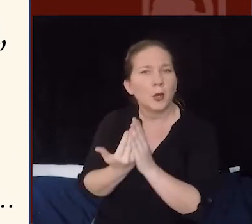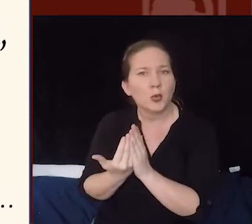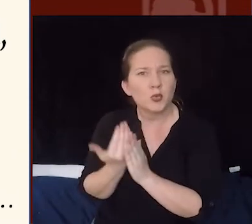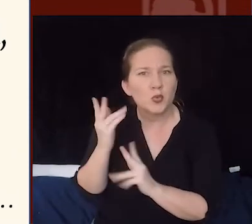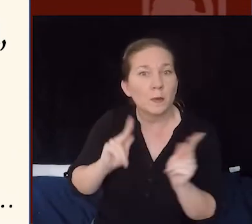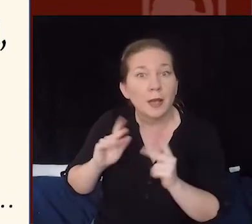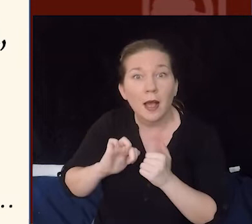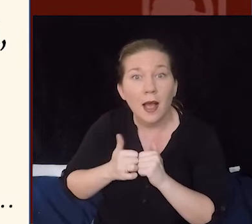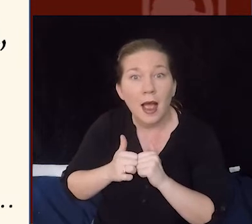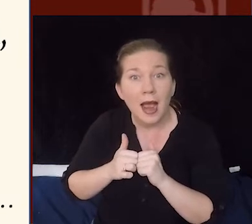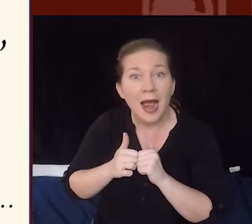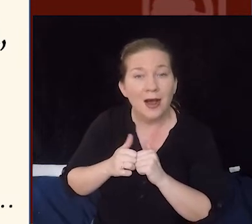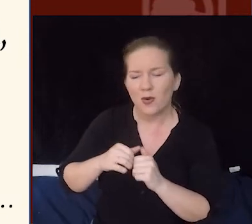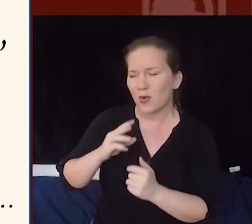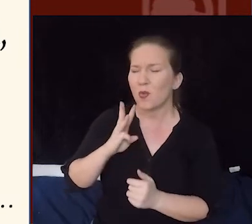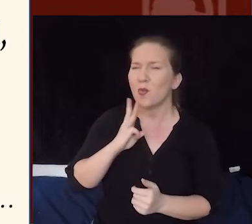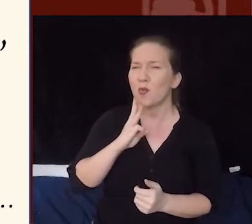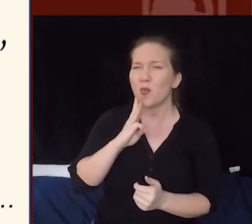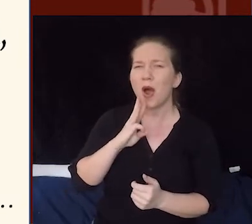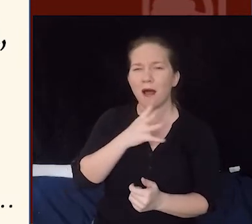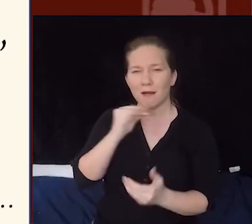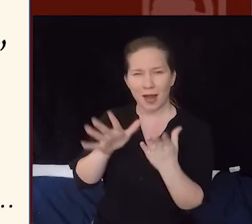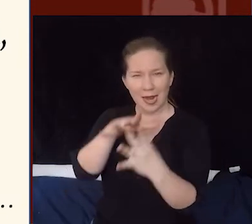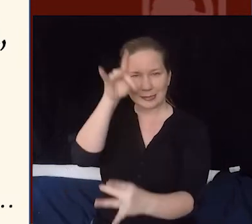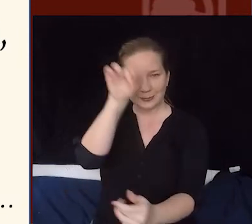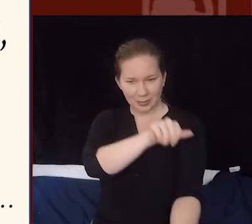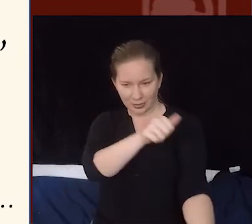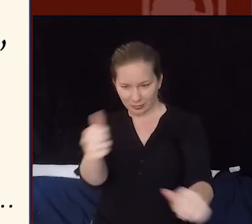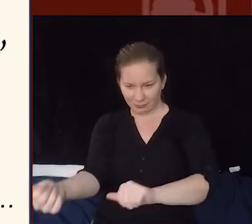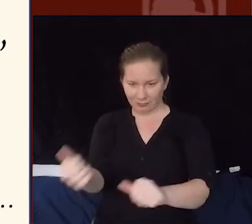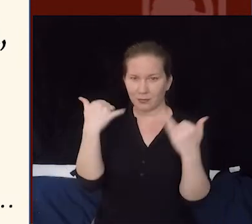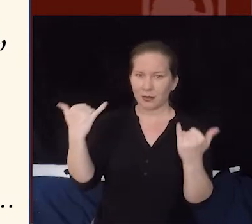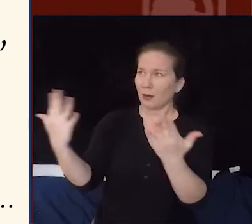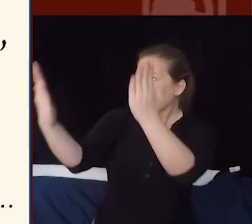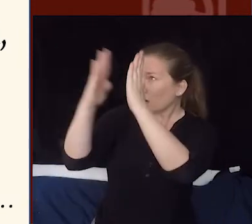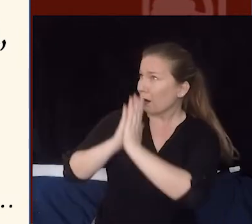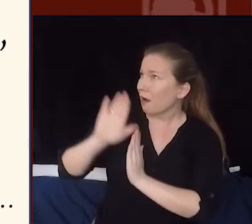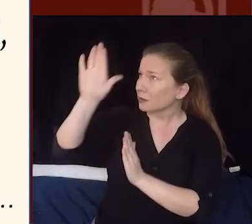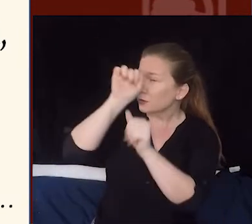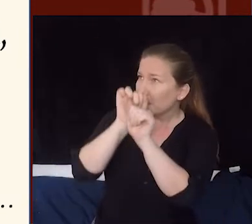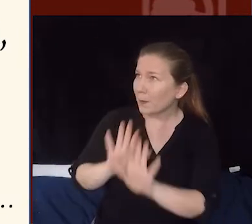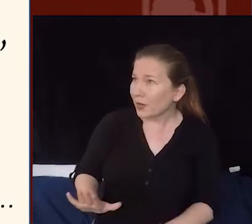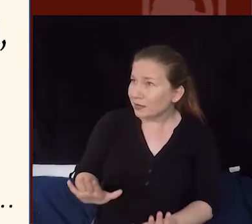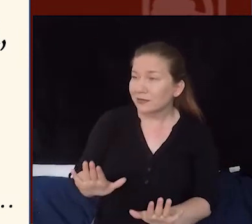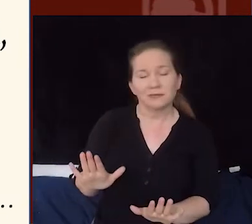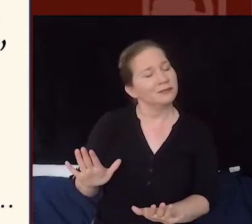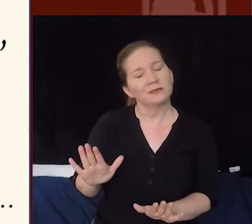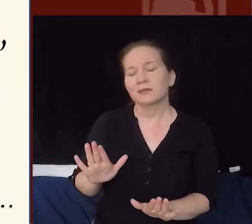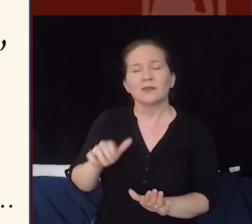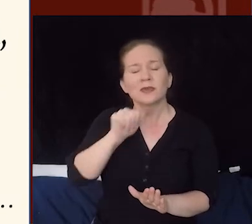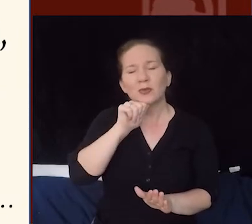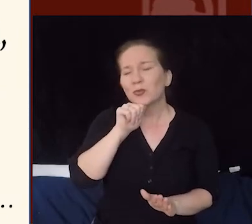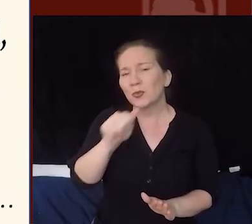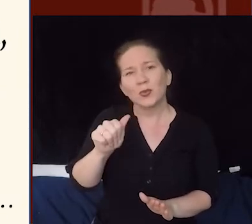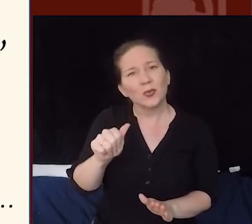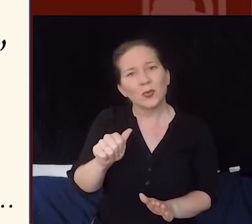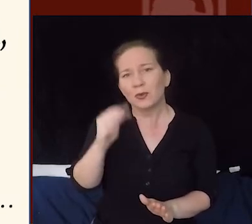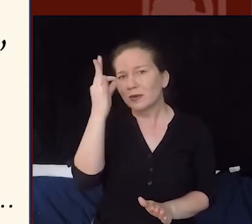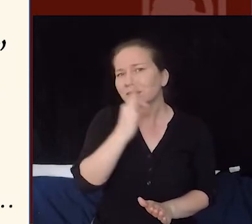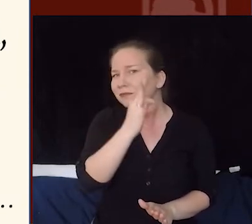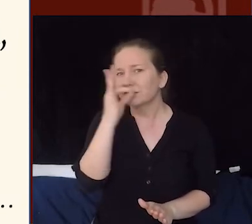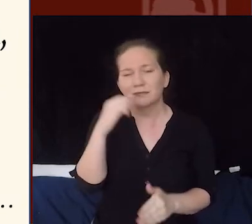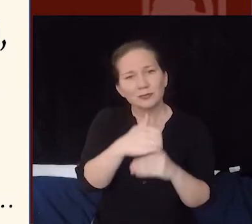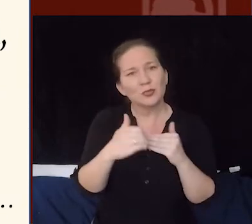Spirit, now ask your blessing. Though we will not consecrate bread and wine until our congregation can